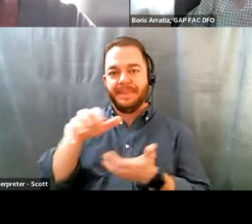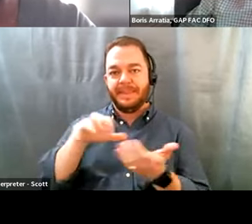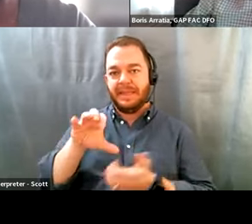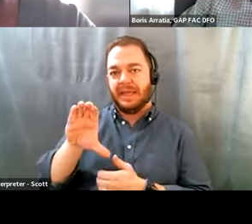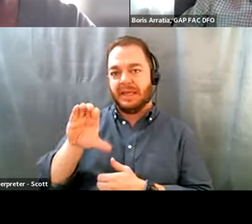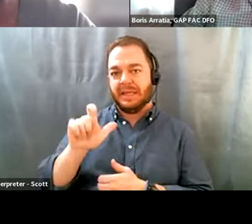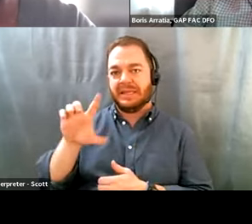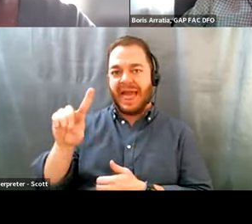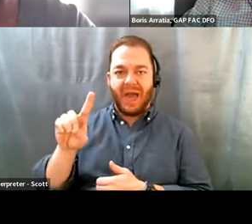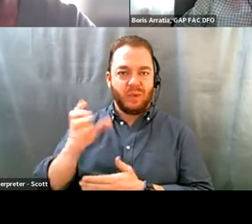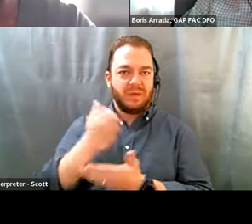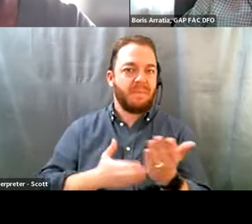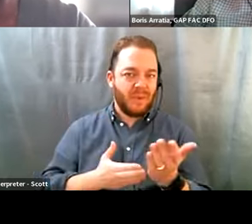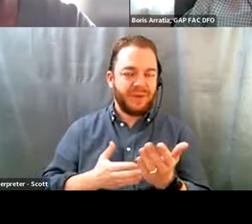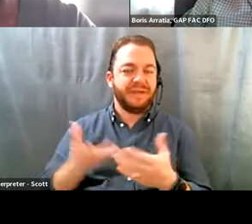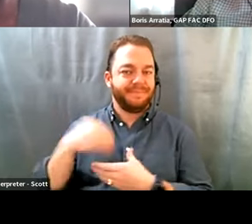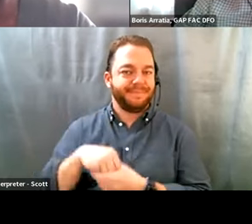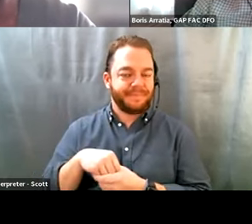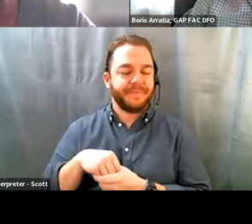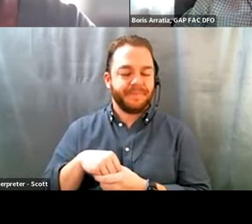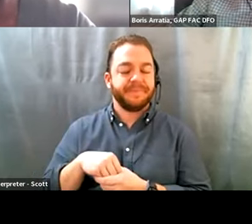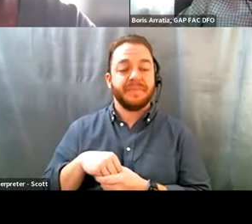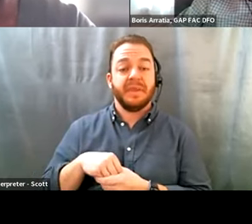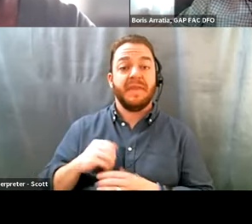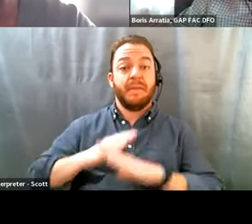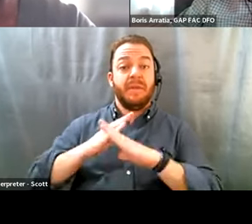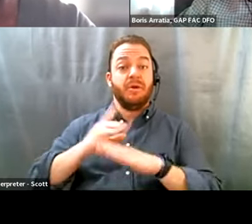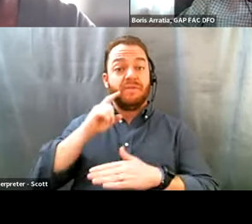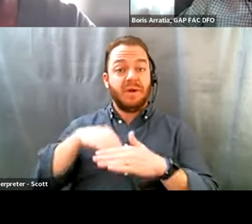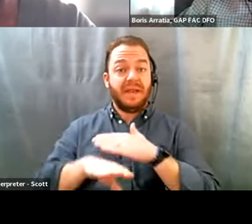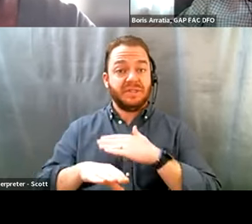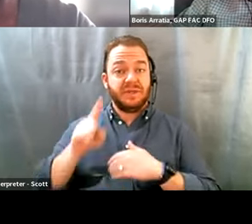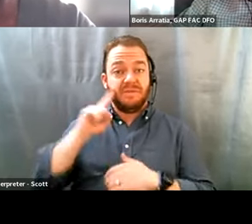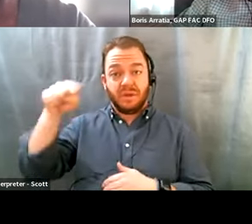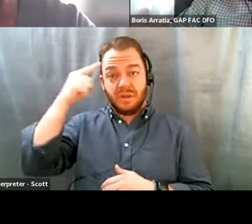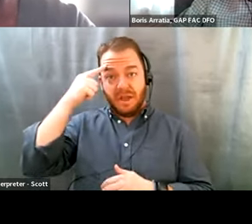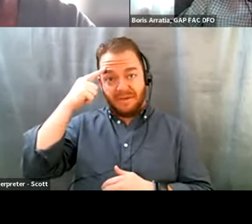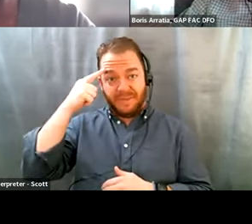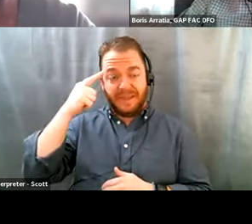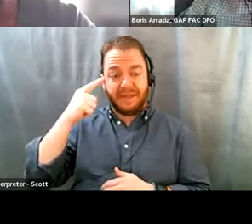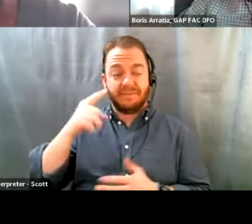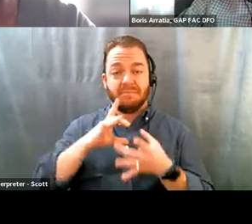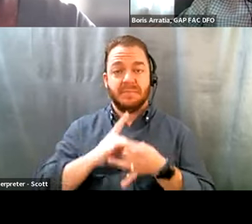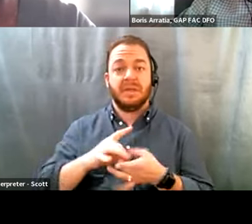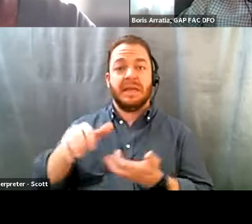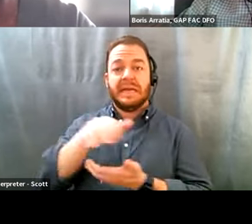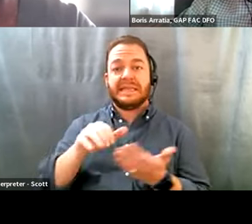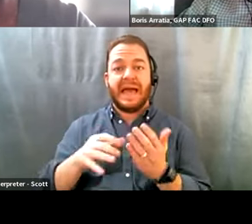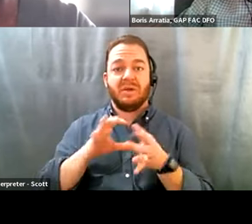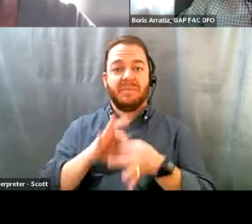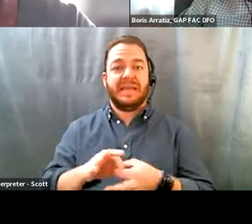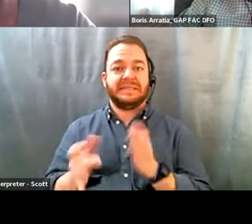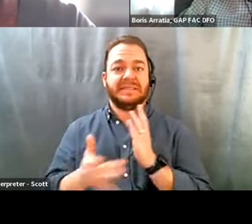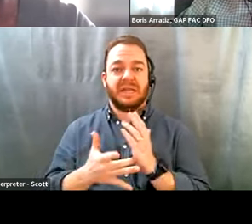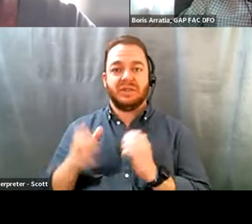it. And the barrier of entry into government for cloud-based technology